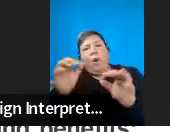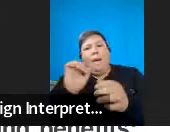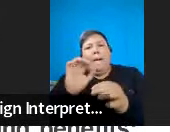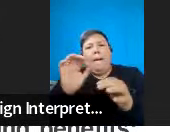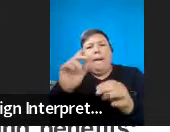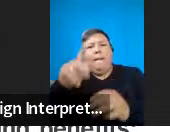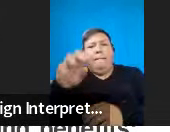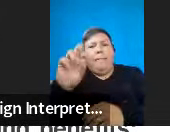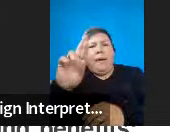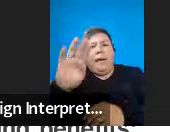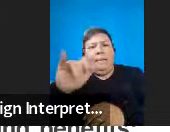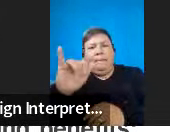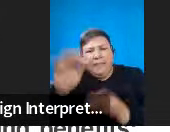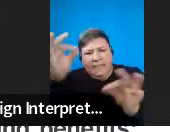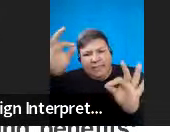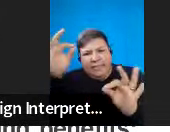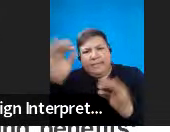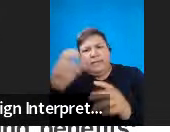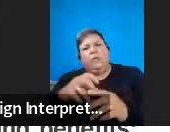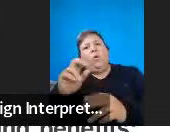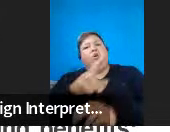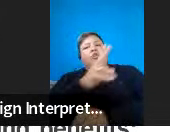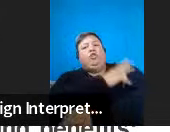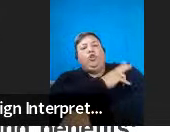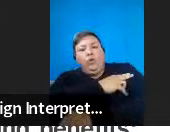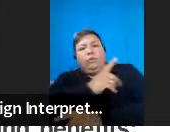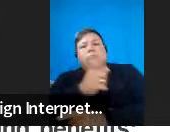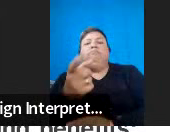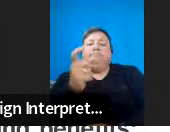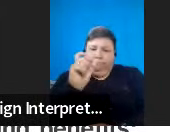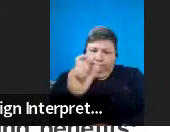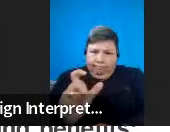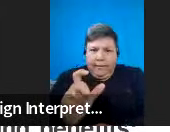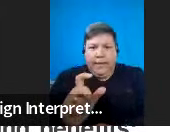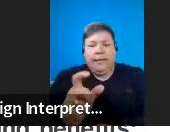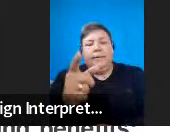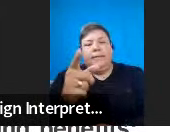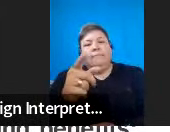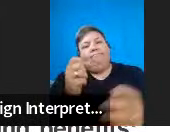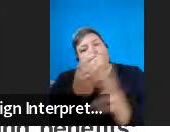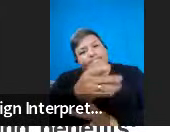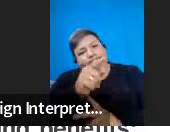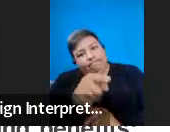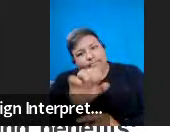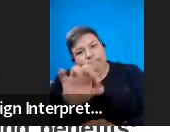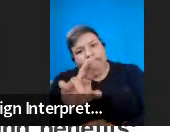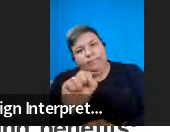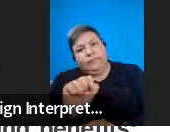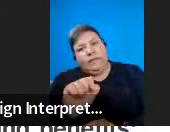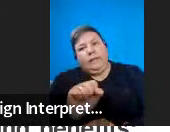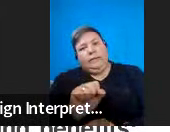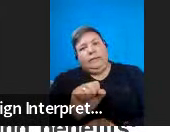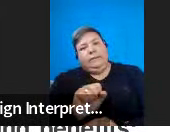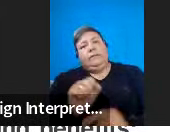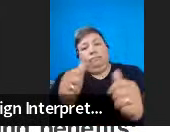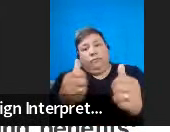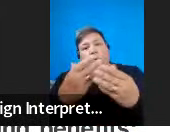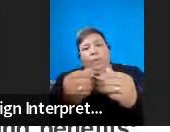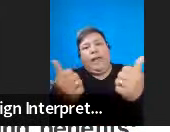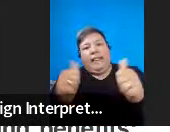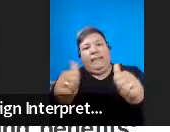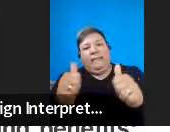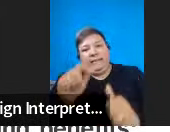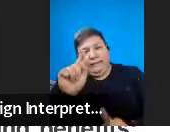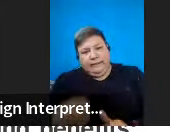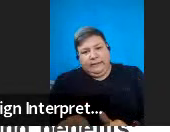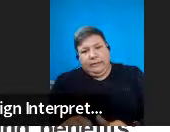and you're required to provide security, then you get exempted also on those particular activities. No charges